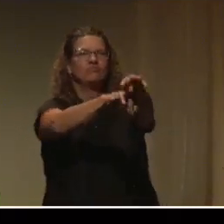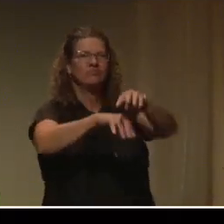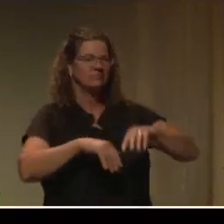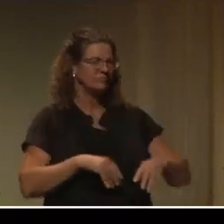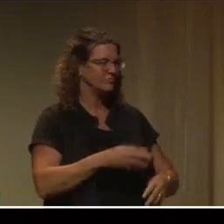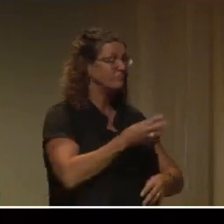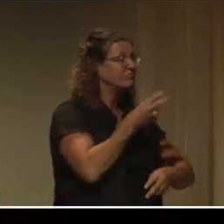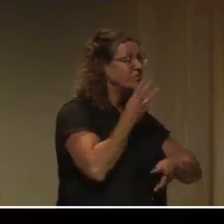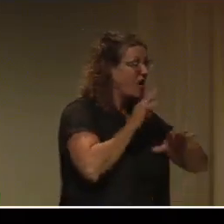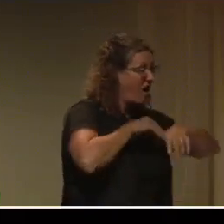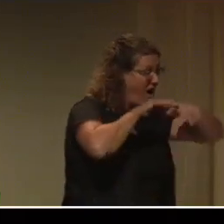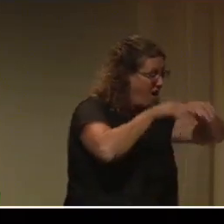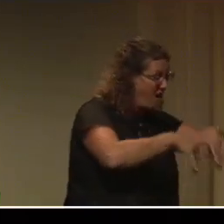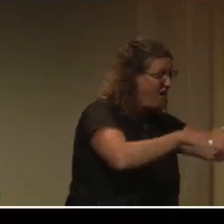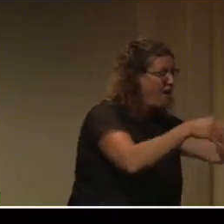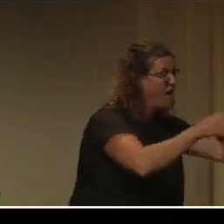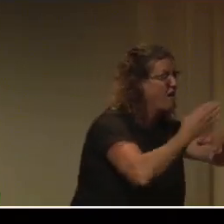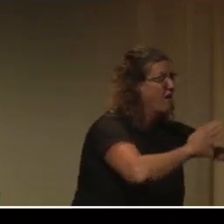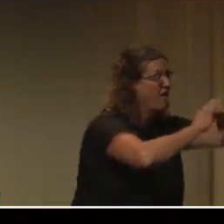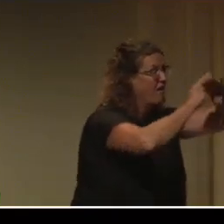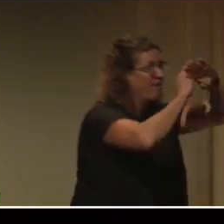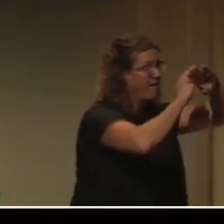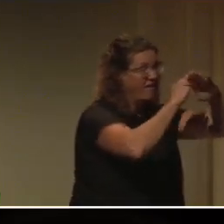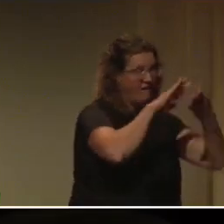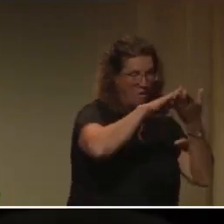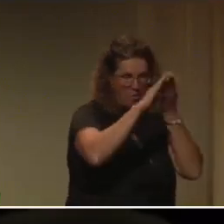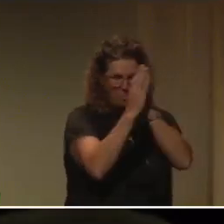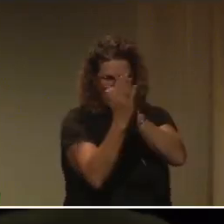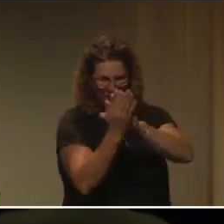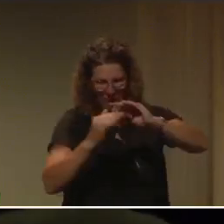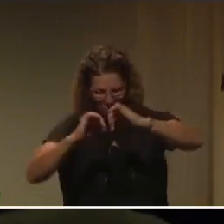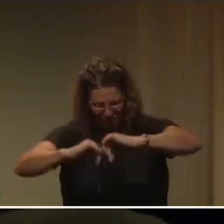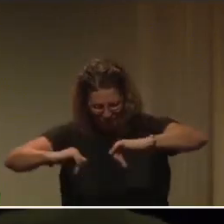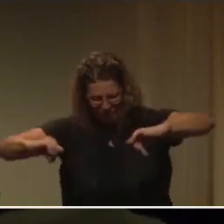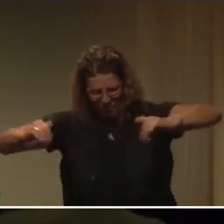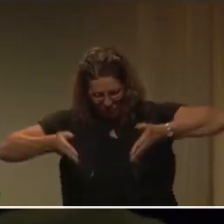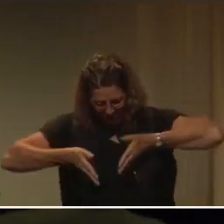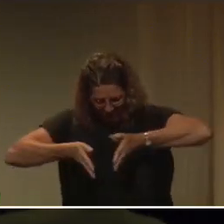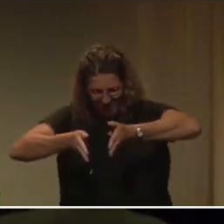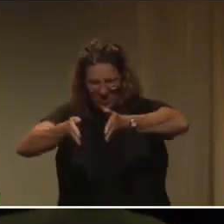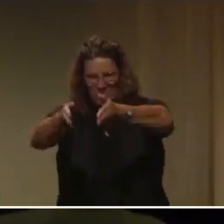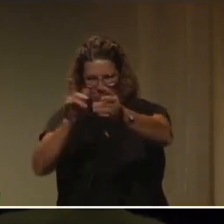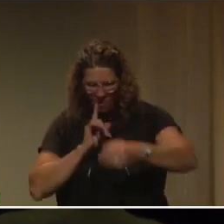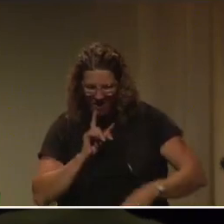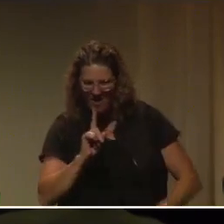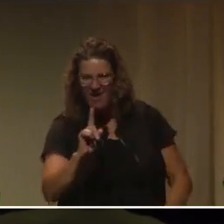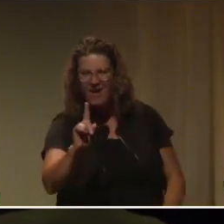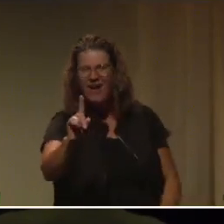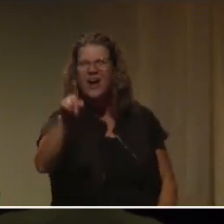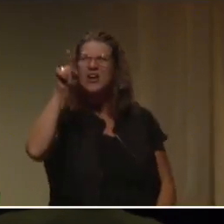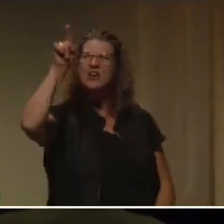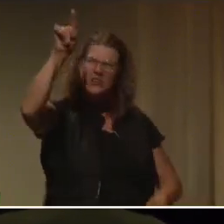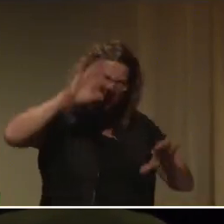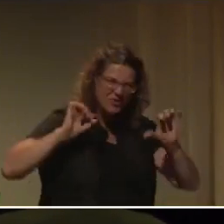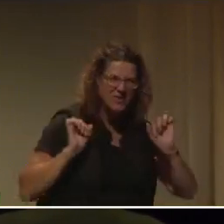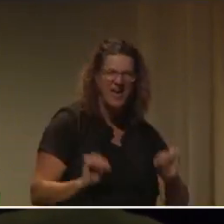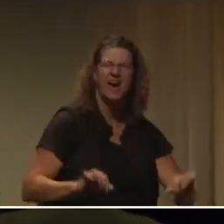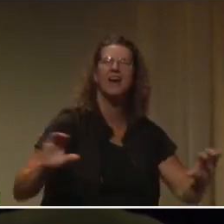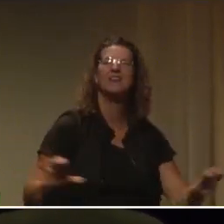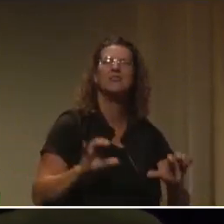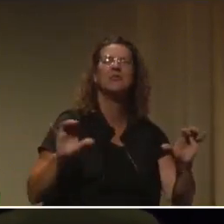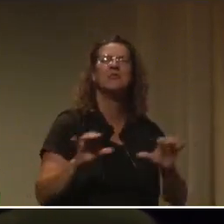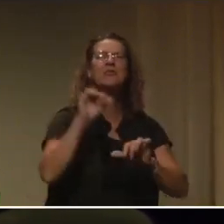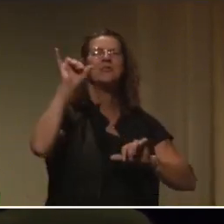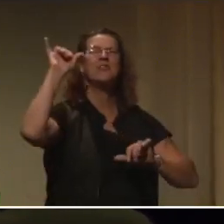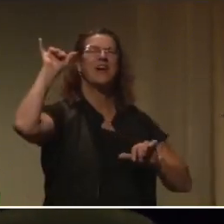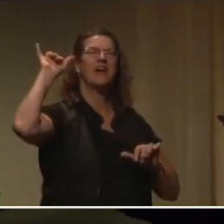You turned seas into highways. You're the only one who